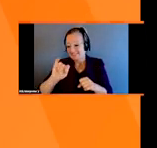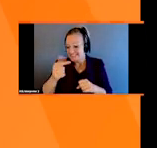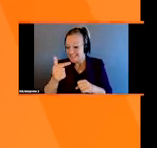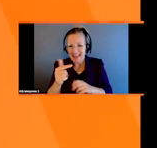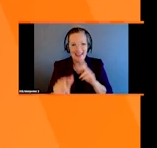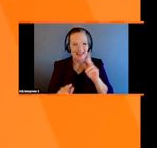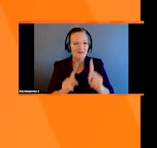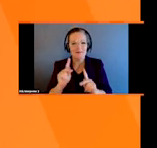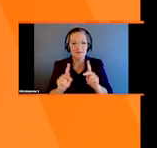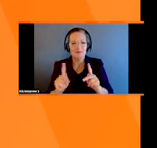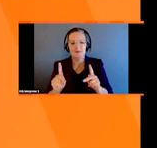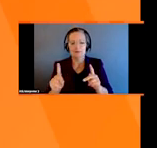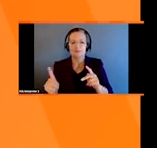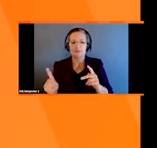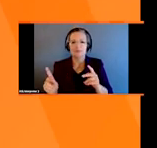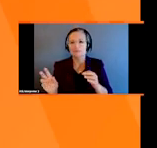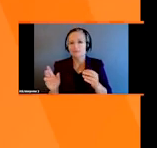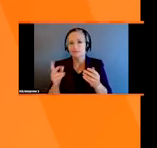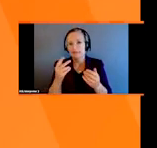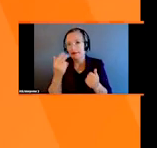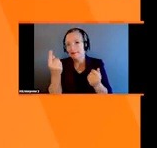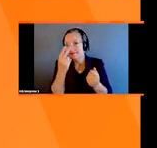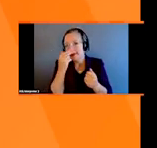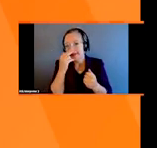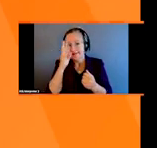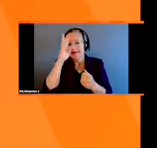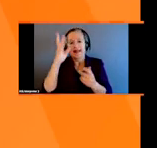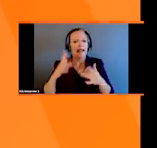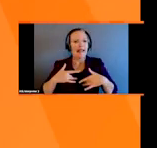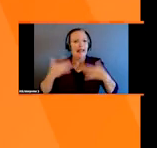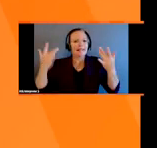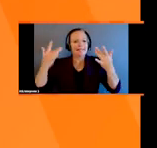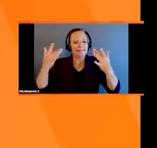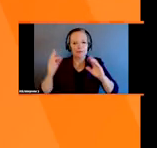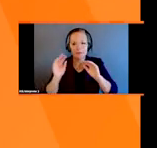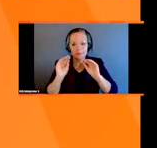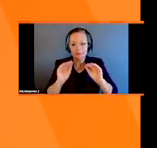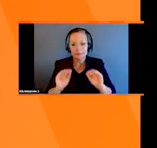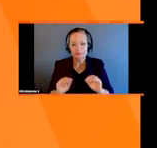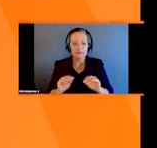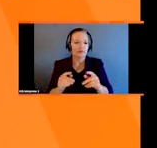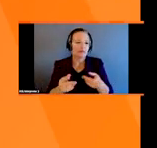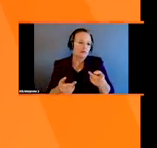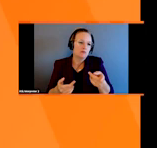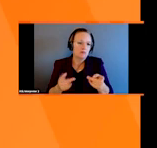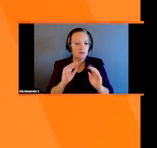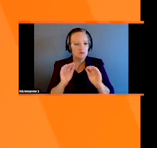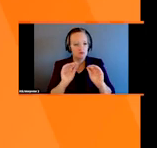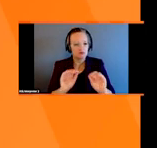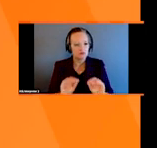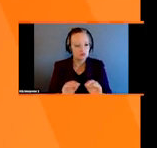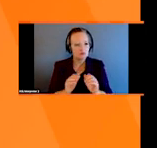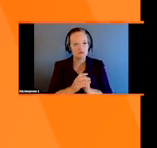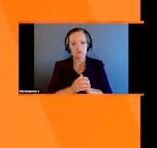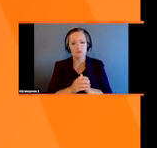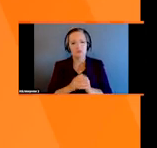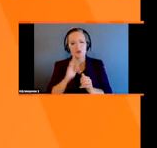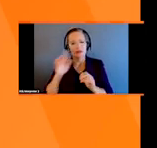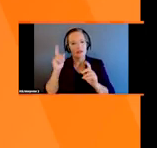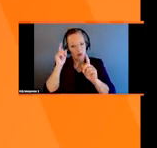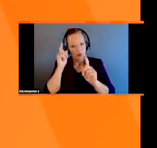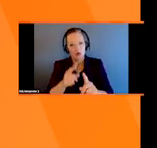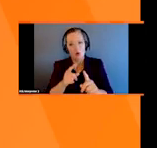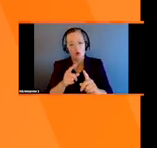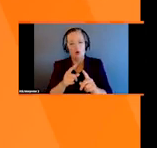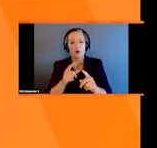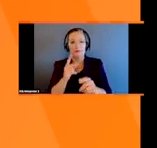something funny or something insightful, and then keep it light. There's no one, and again, this is just recent here. The goal there is either to remain